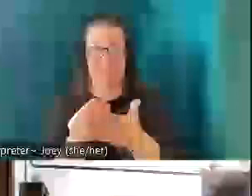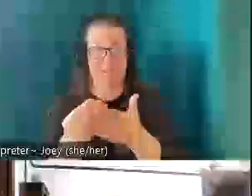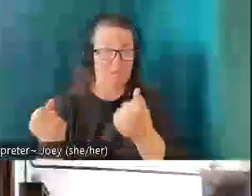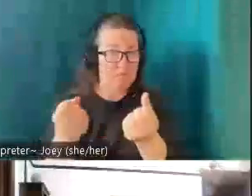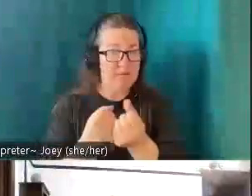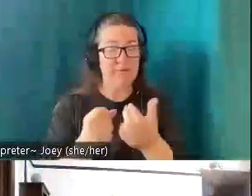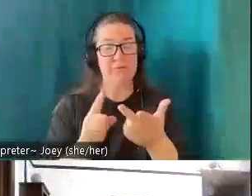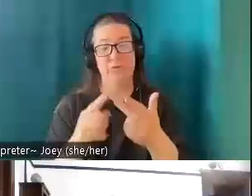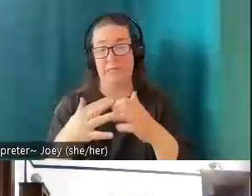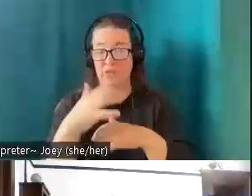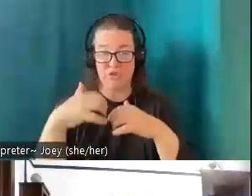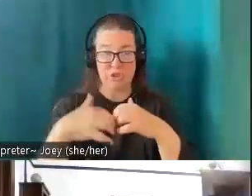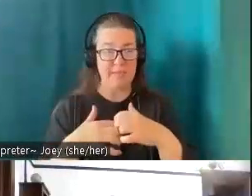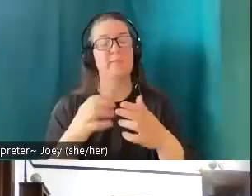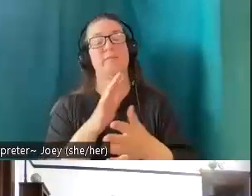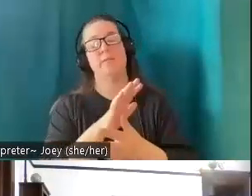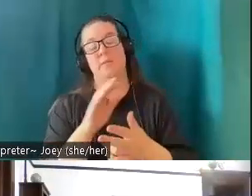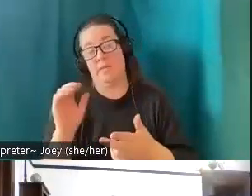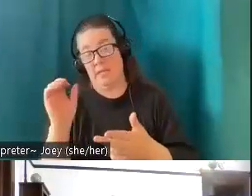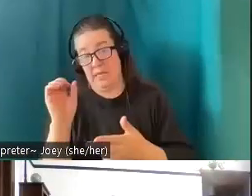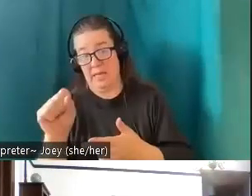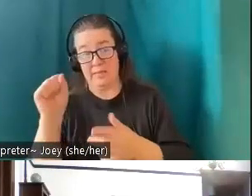yes. Then we have our minimum budget